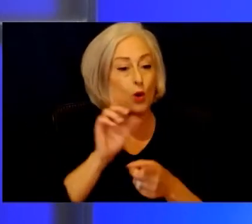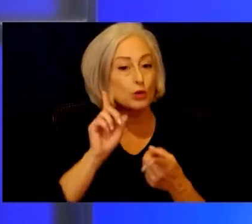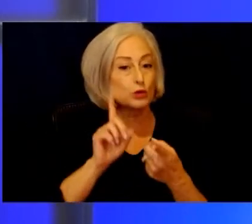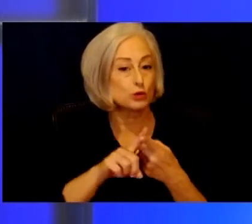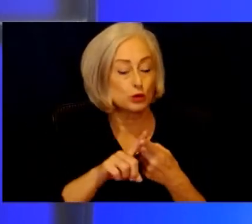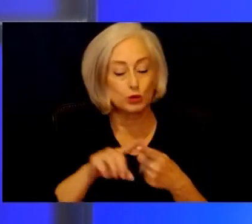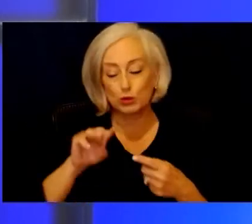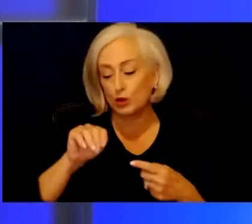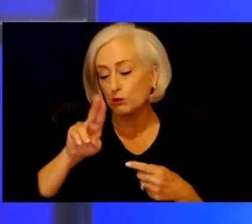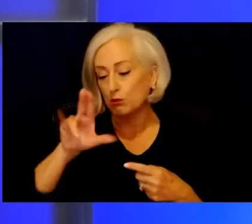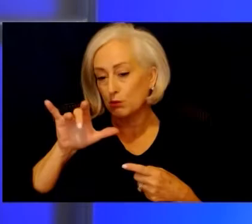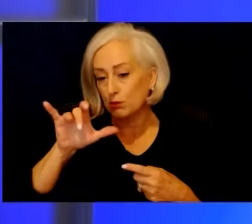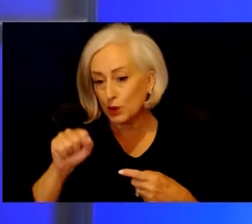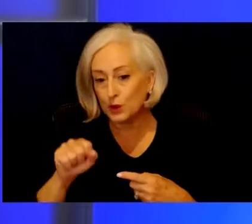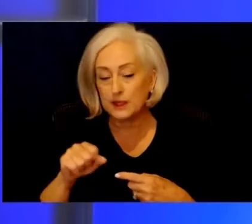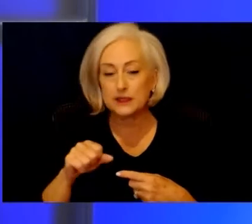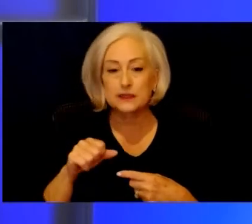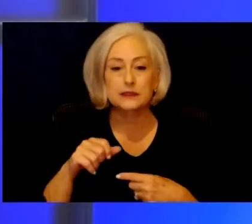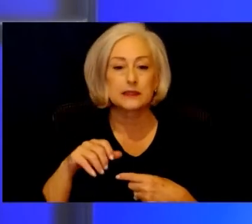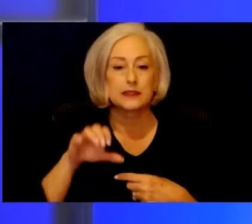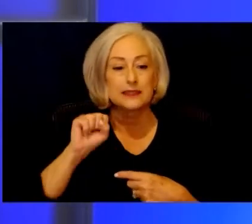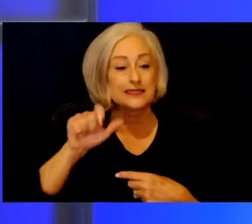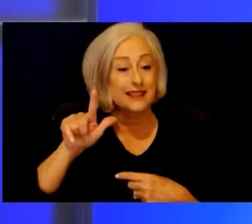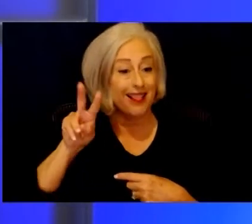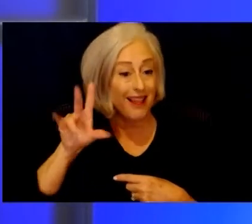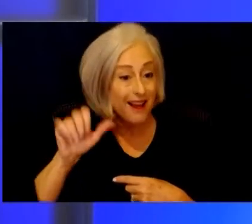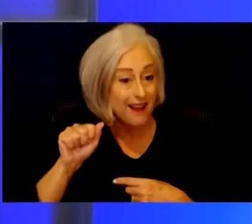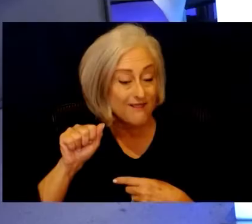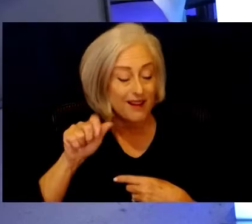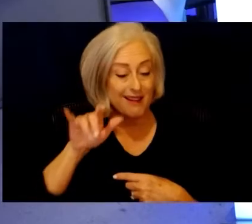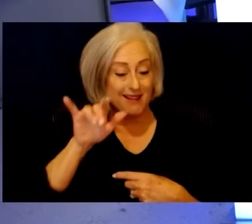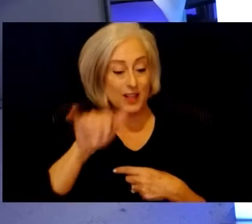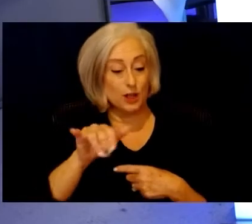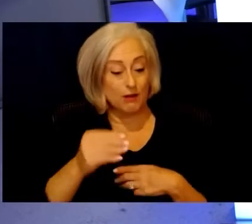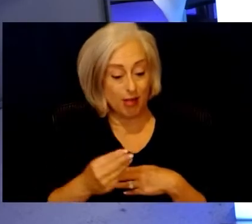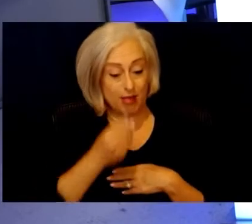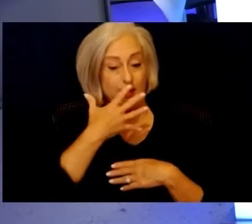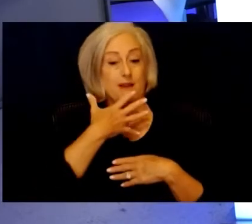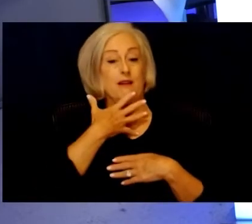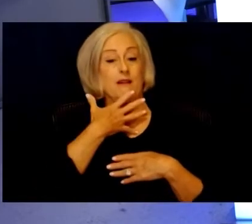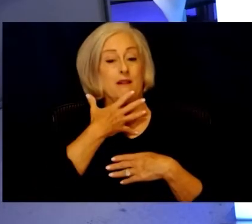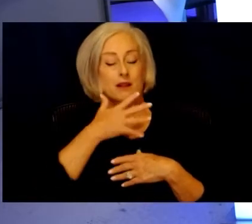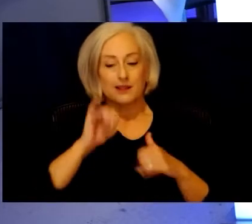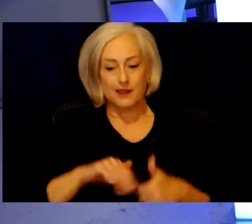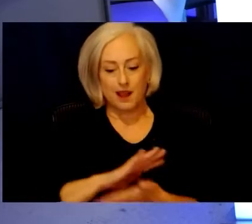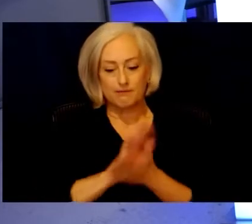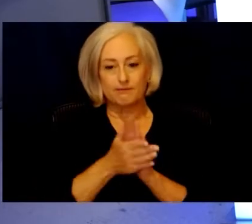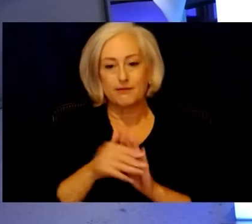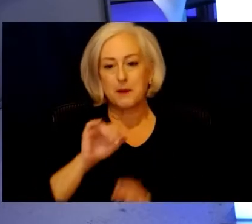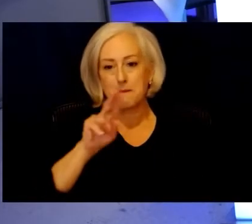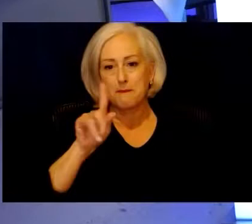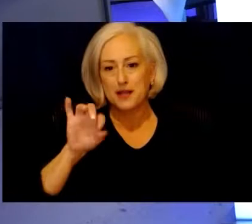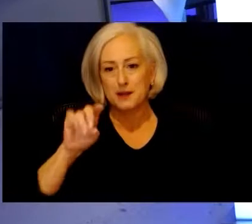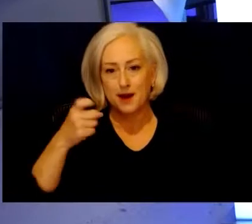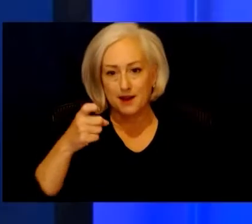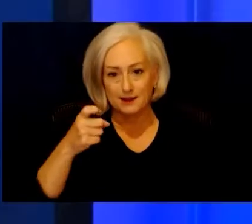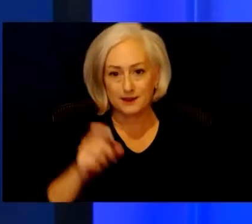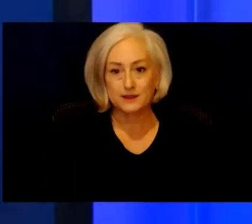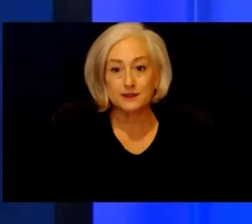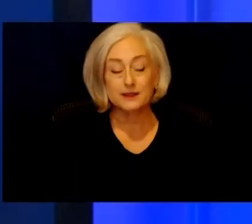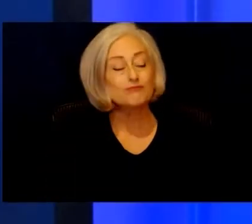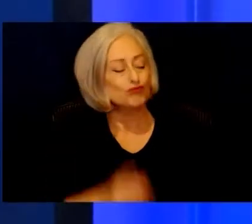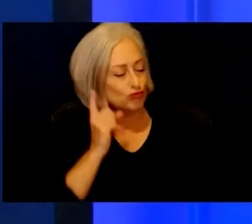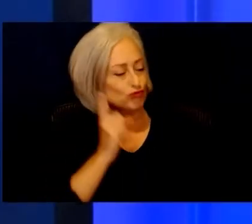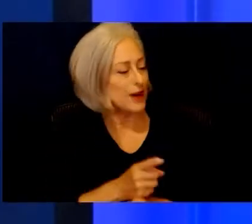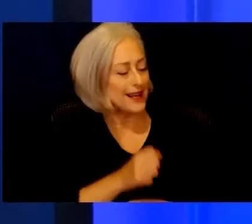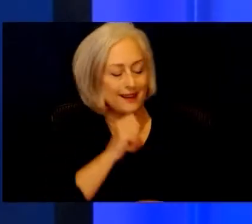it can turn into this, similarly to this viral infection. I think that's a great point, not by monkeys. It was originally discovered in